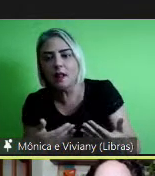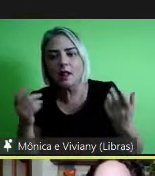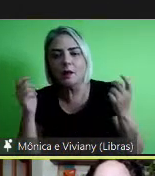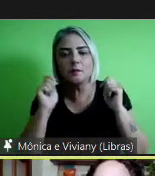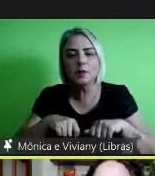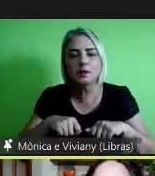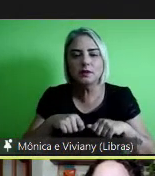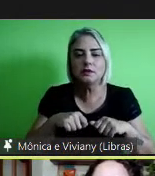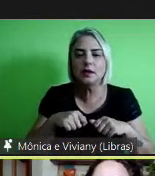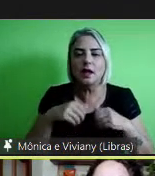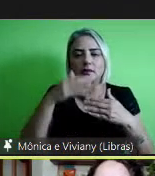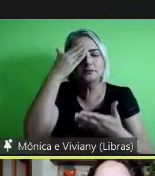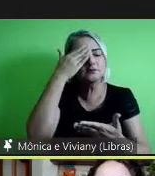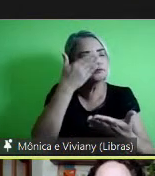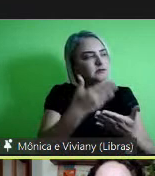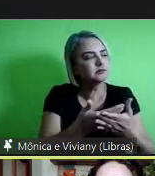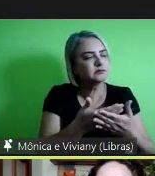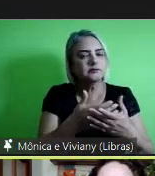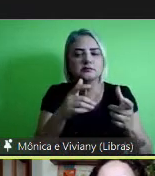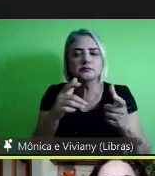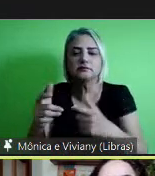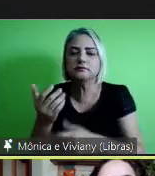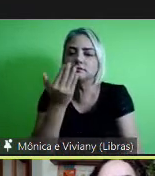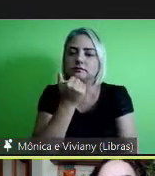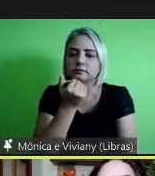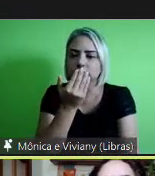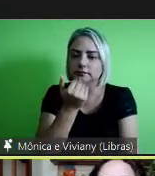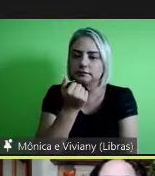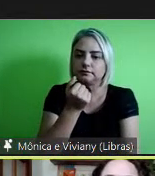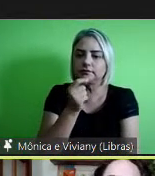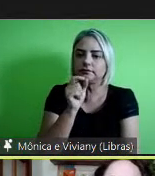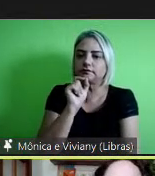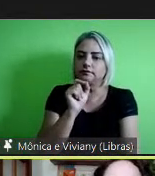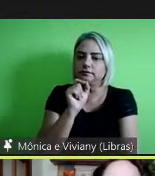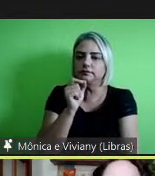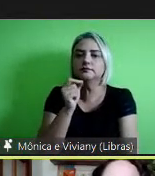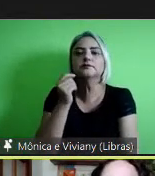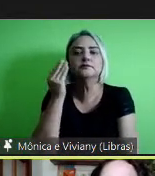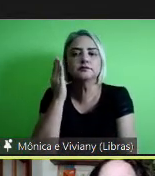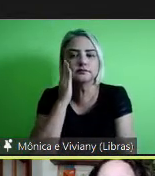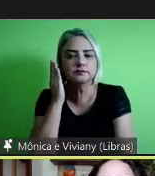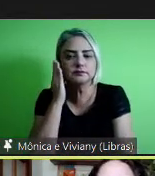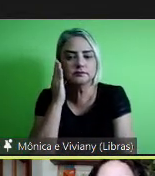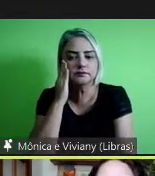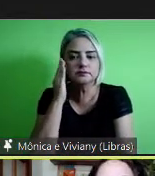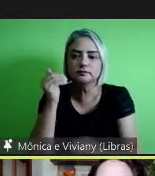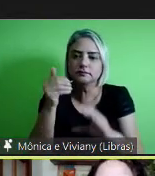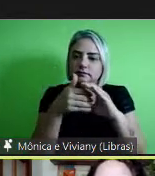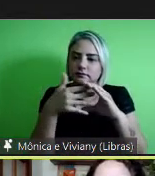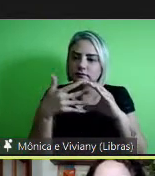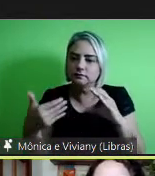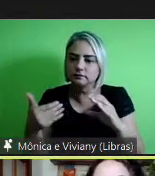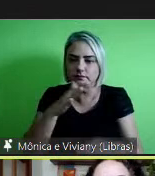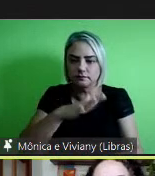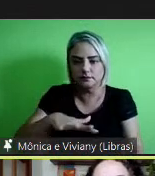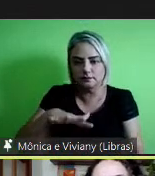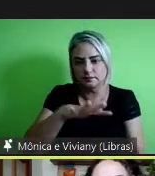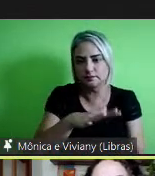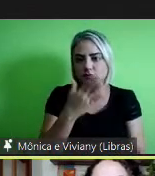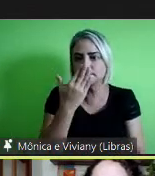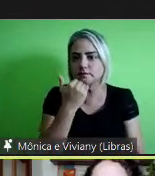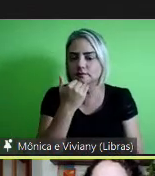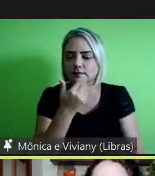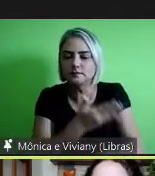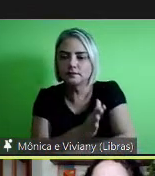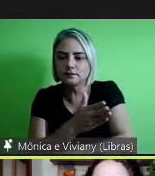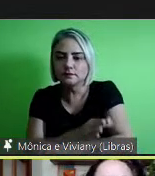So dealing with the potentiality of recognition of the food or food environment and